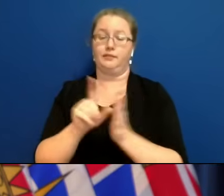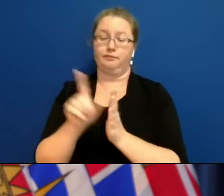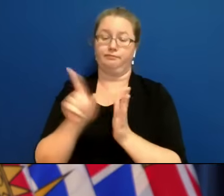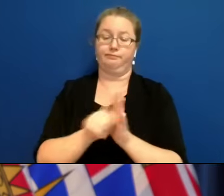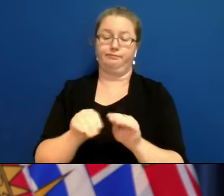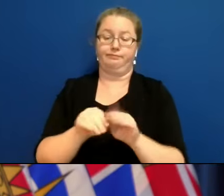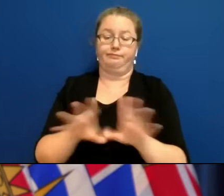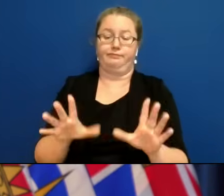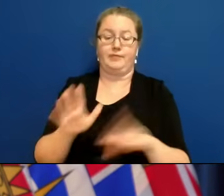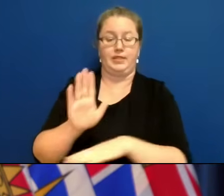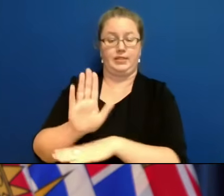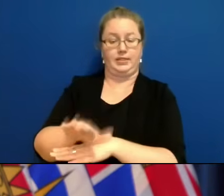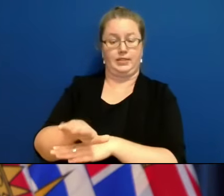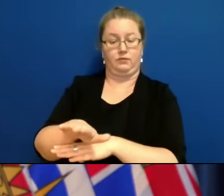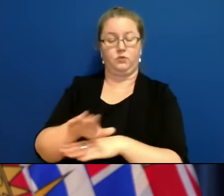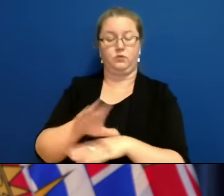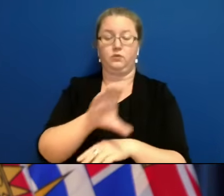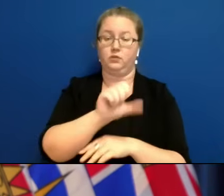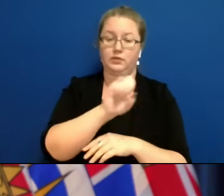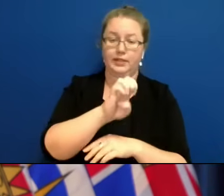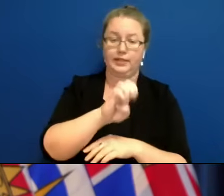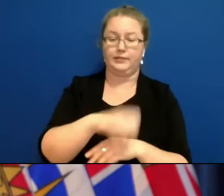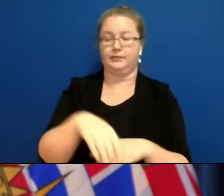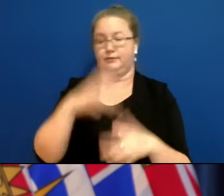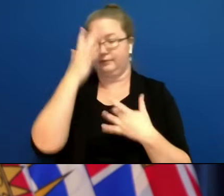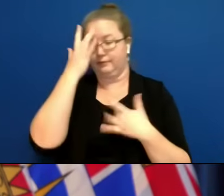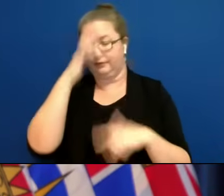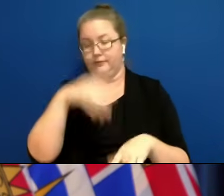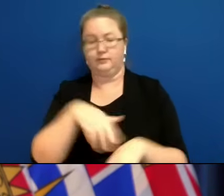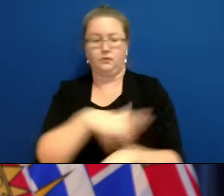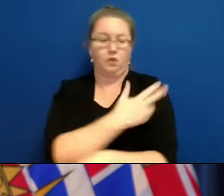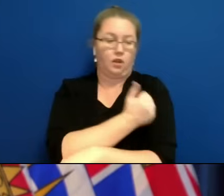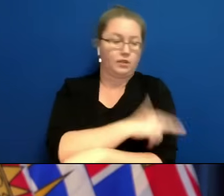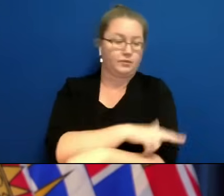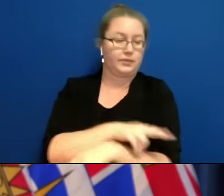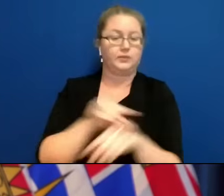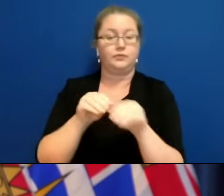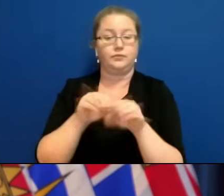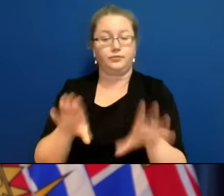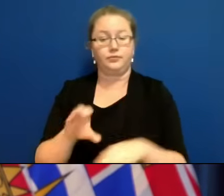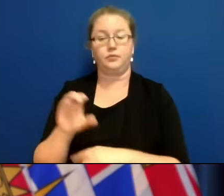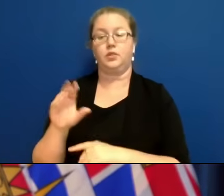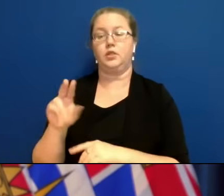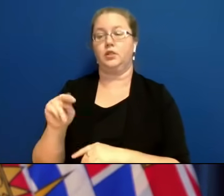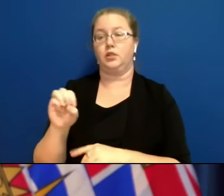this afternoon with the latest information on cases, hospitalizations, and outbreaks, which you can find at